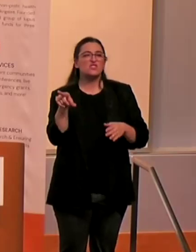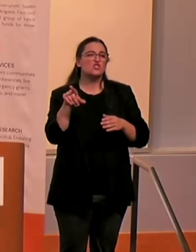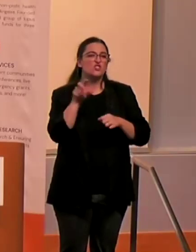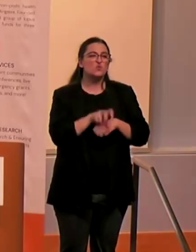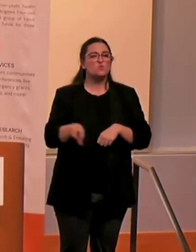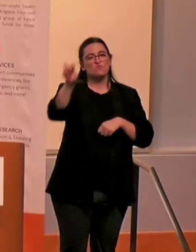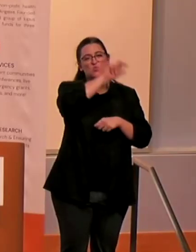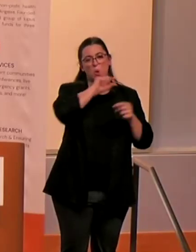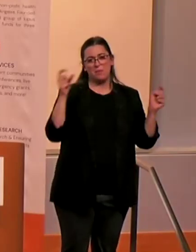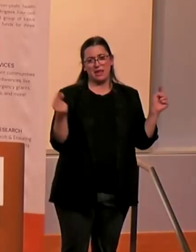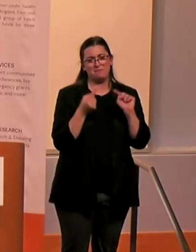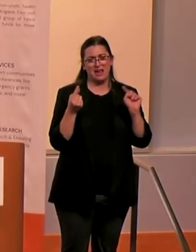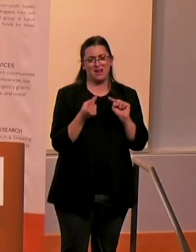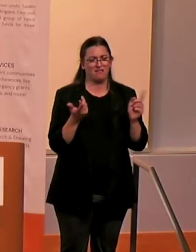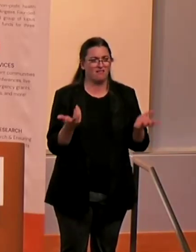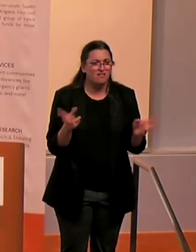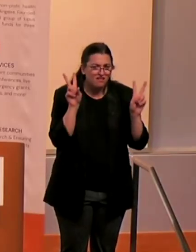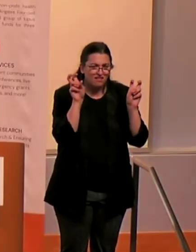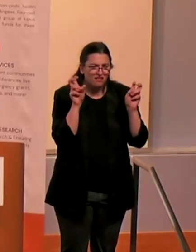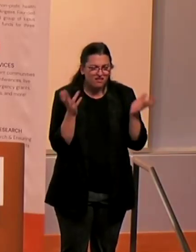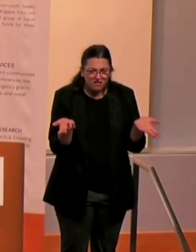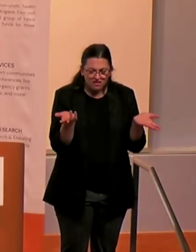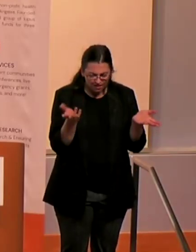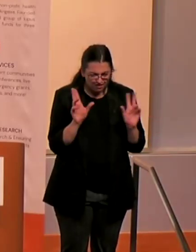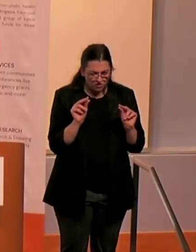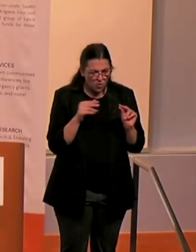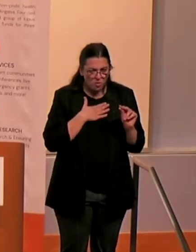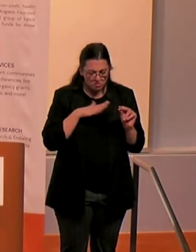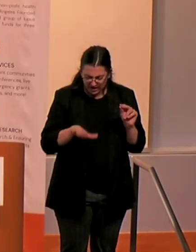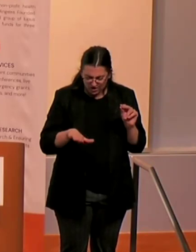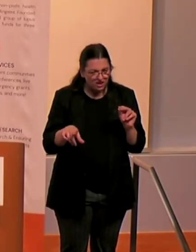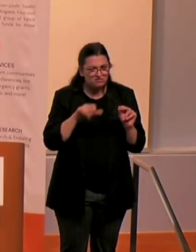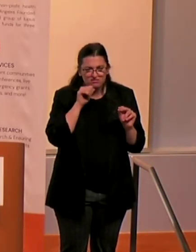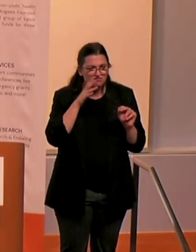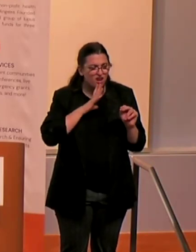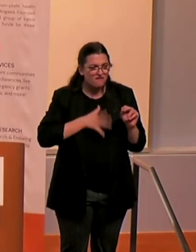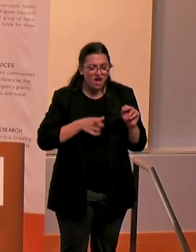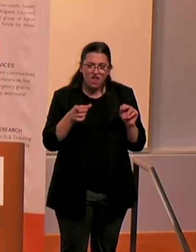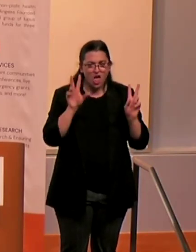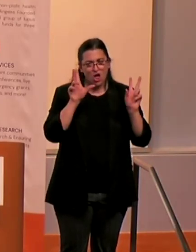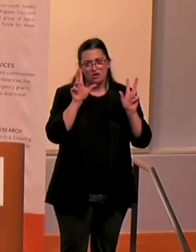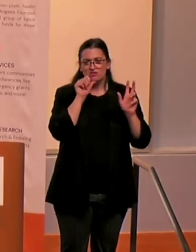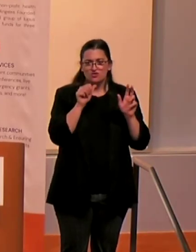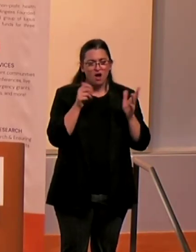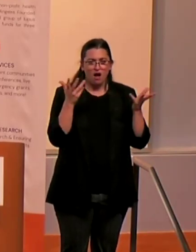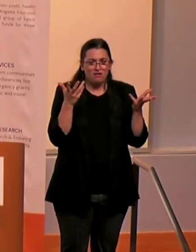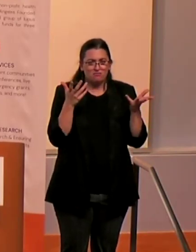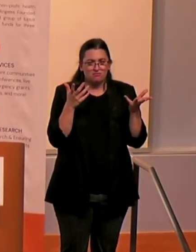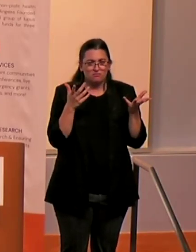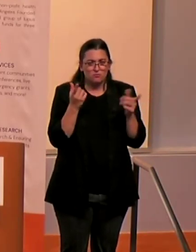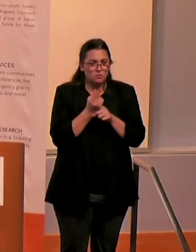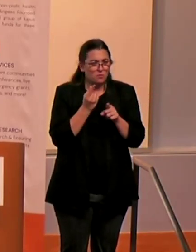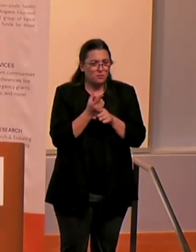growing. But my mom knew that's not her child, that this was something else. Because I stopped playing, I stopped eating, I